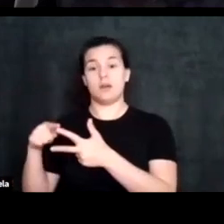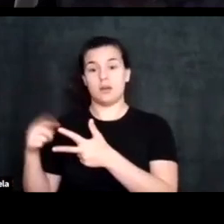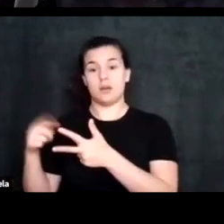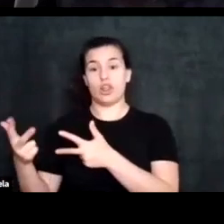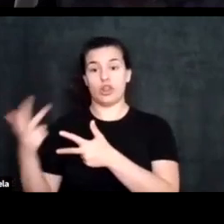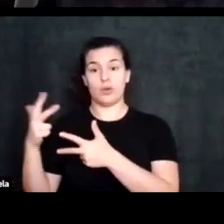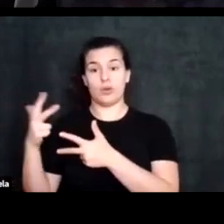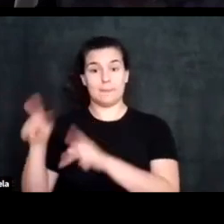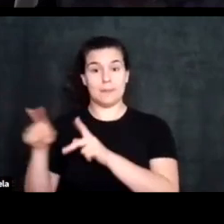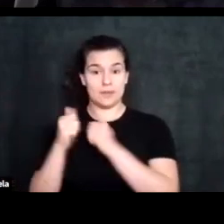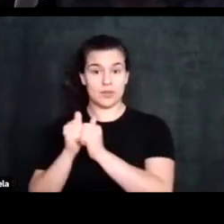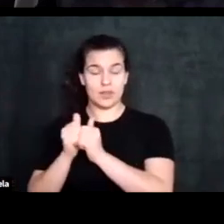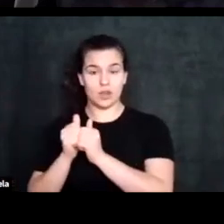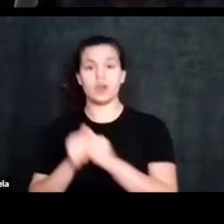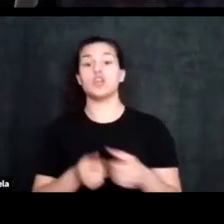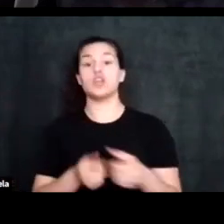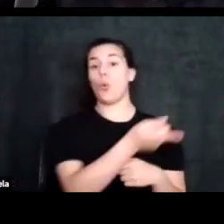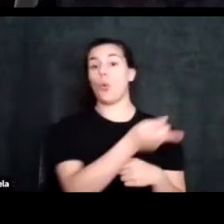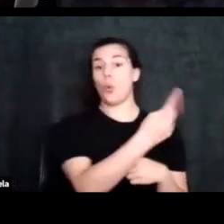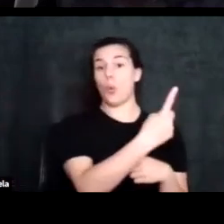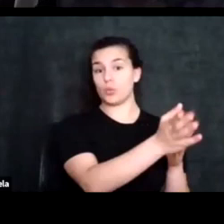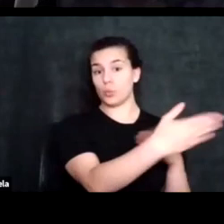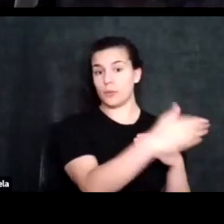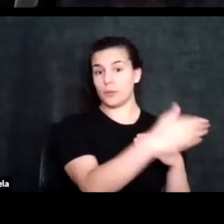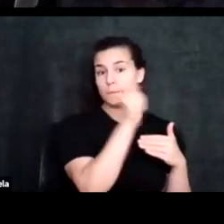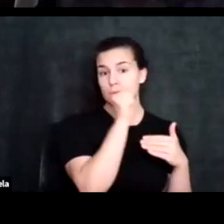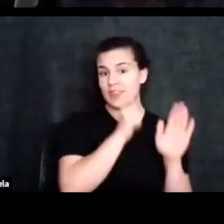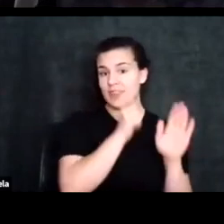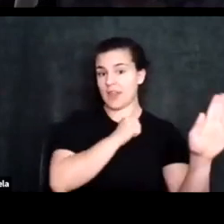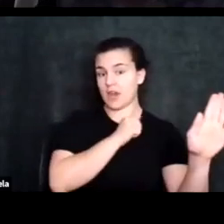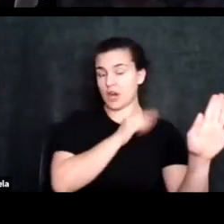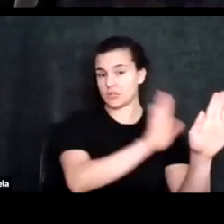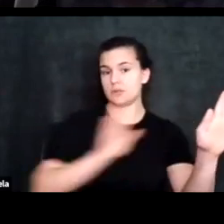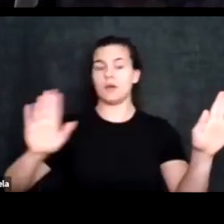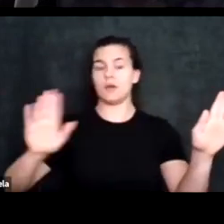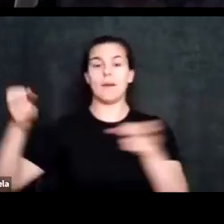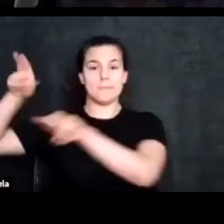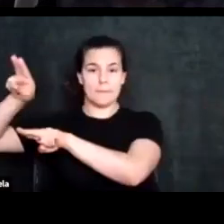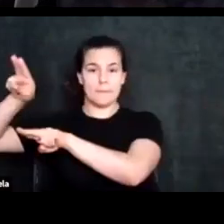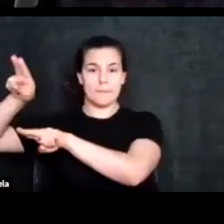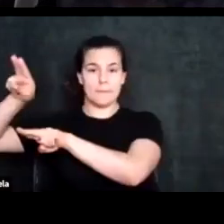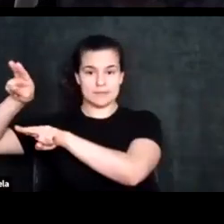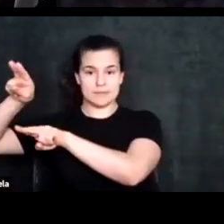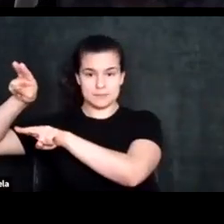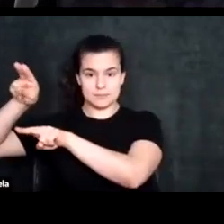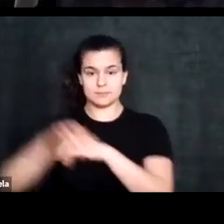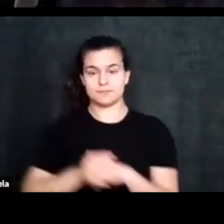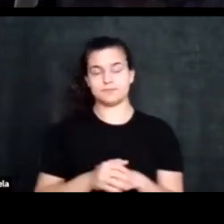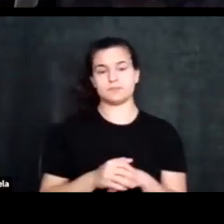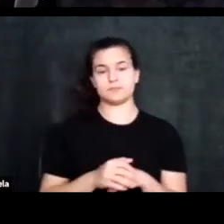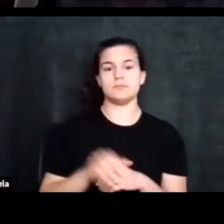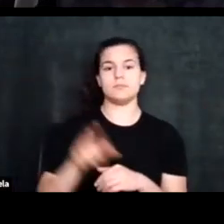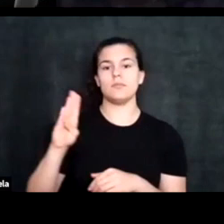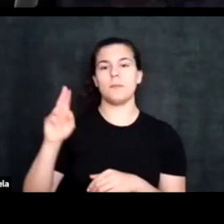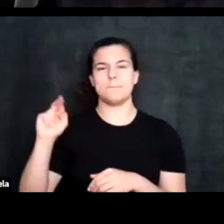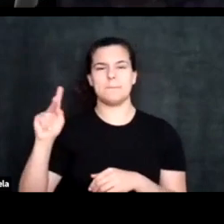it's bunk beds that are shared. And then in the common area, you have the desk. So definitely check out our website